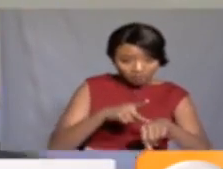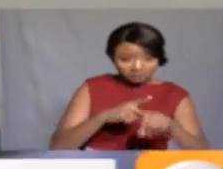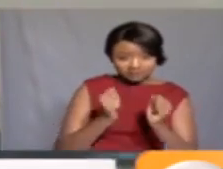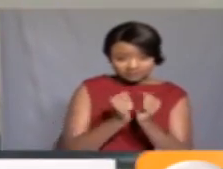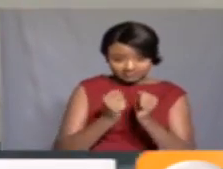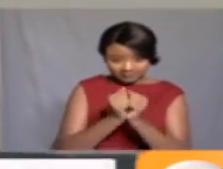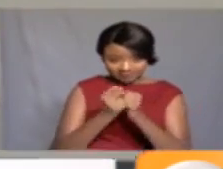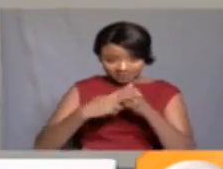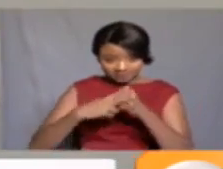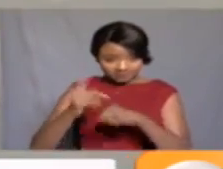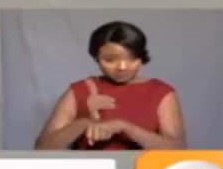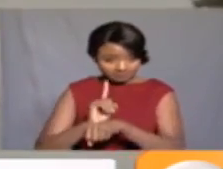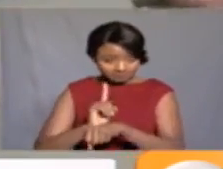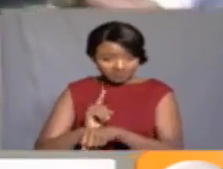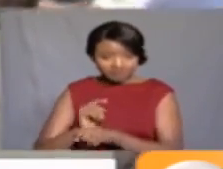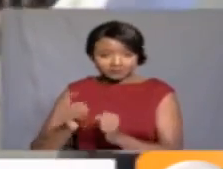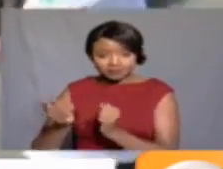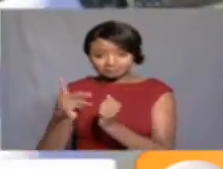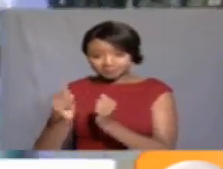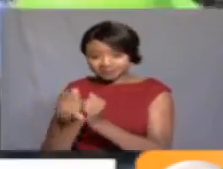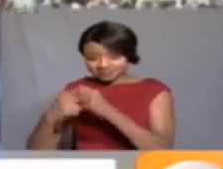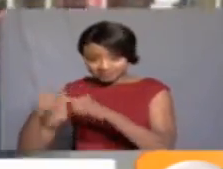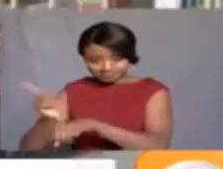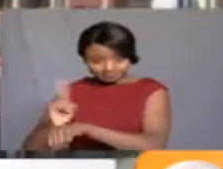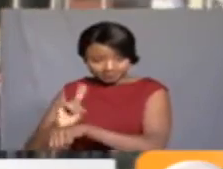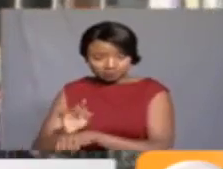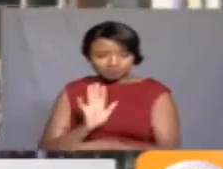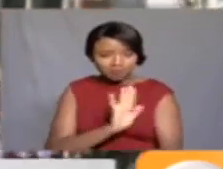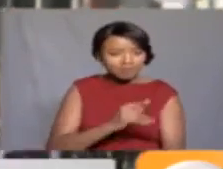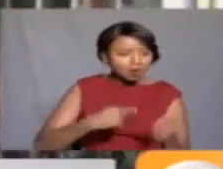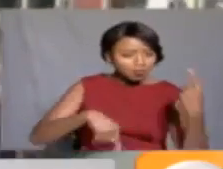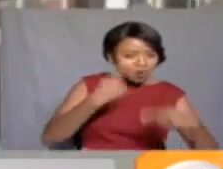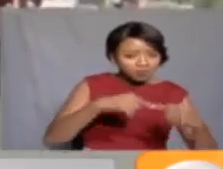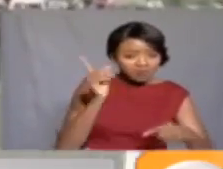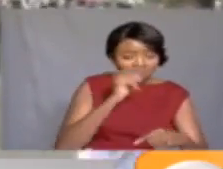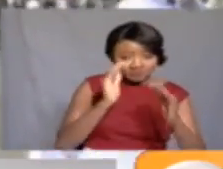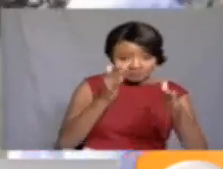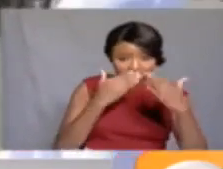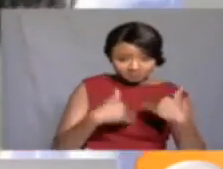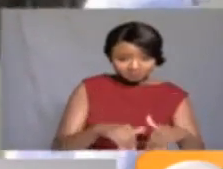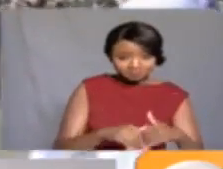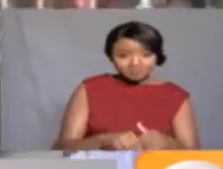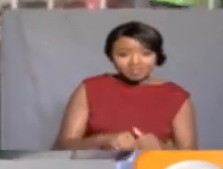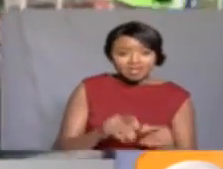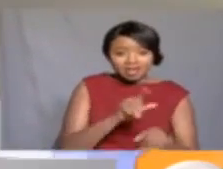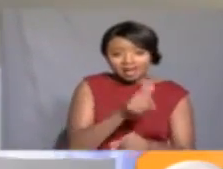2 hours, 27 minutes and 17 seconds to win the women's race ahead of Vivian Kiplagat, who came in second in a time of